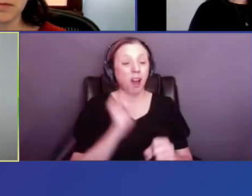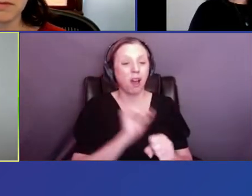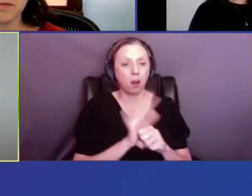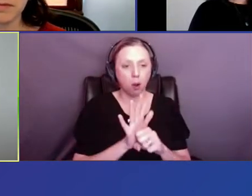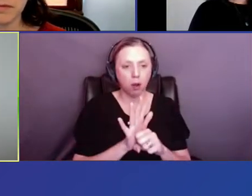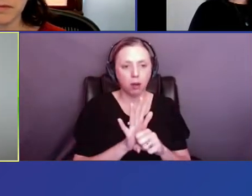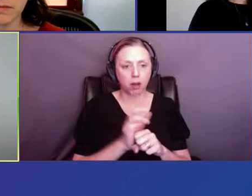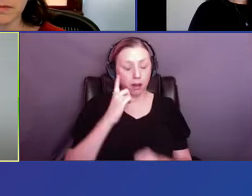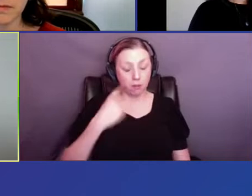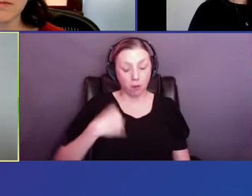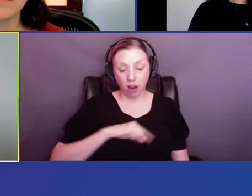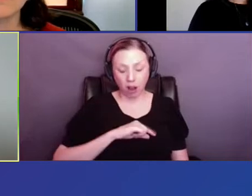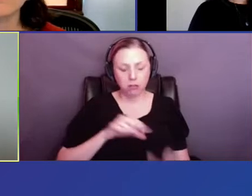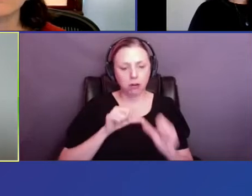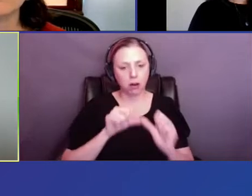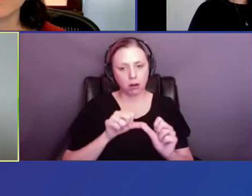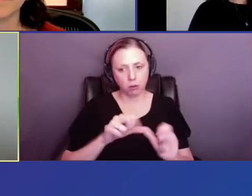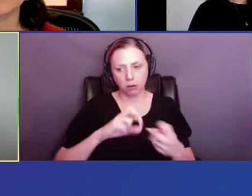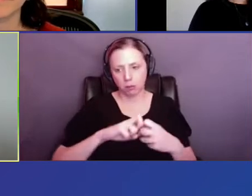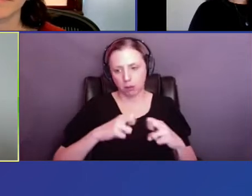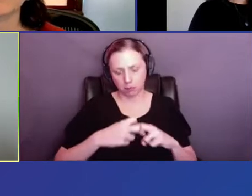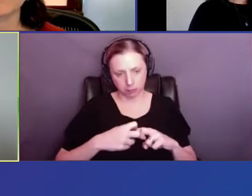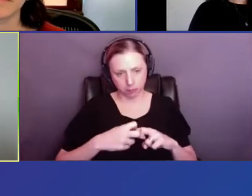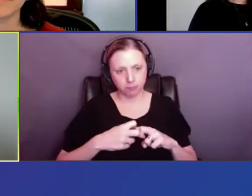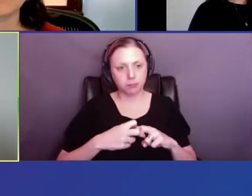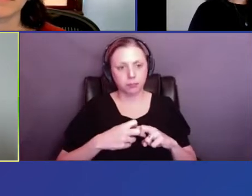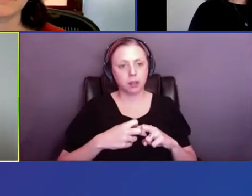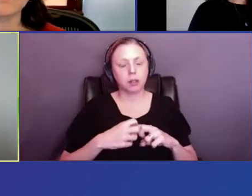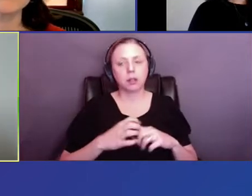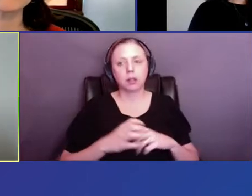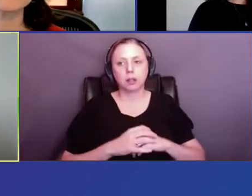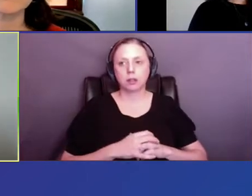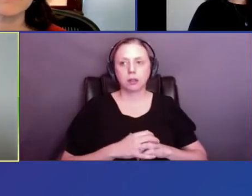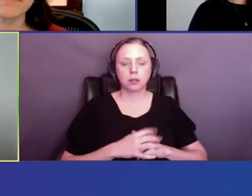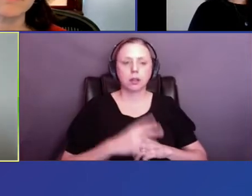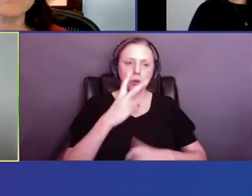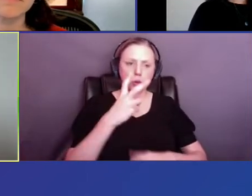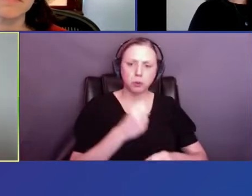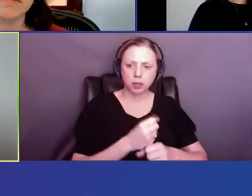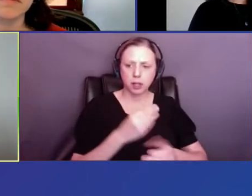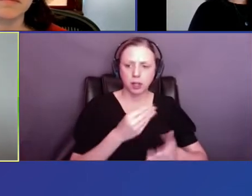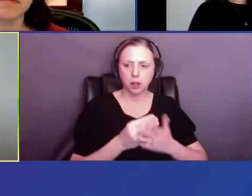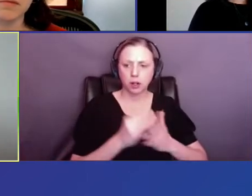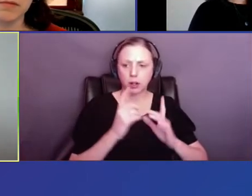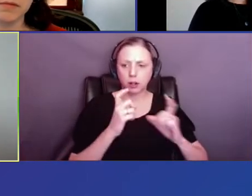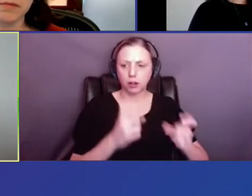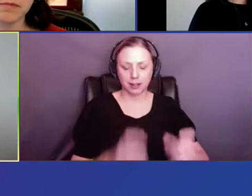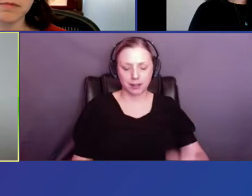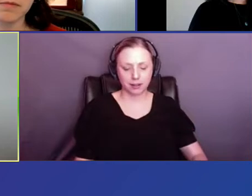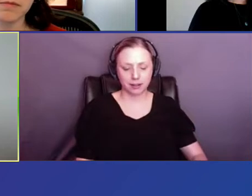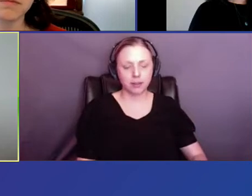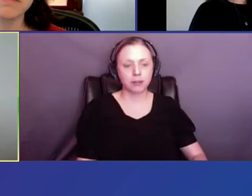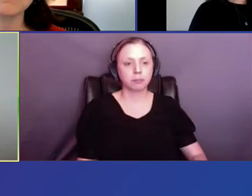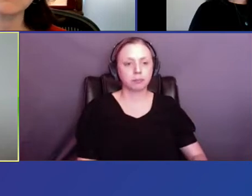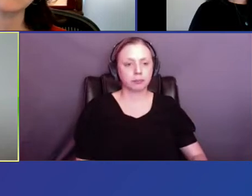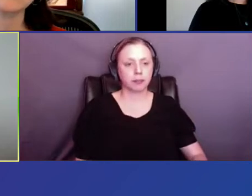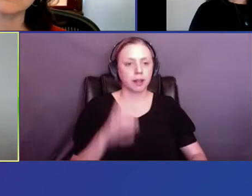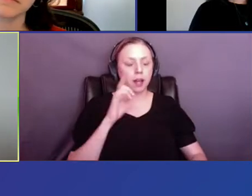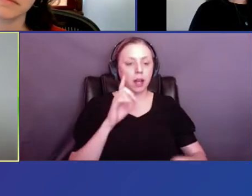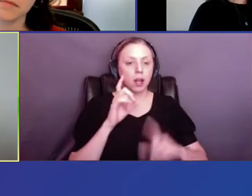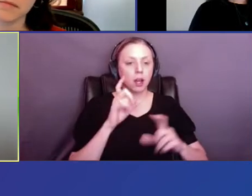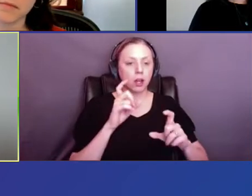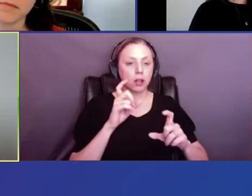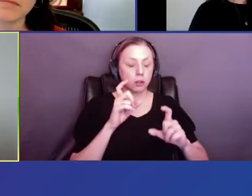is an ongoing issue. So beyond our 2-year grants to the RFP process that we had completed last